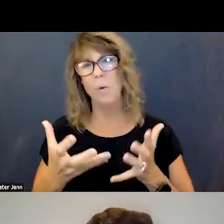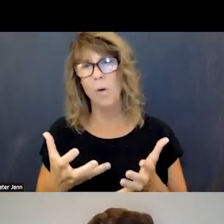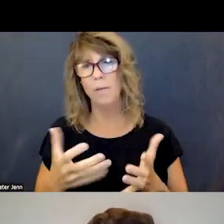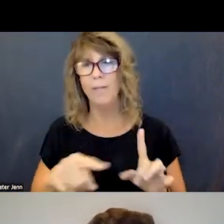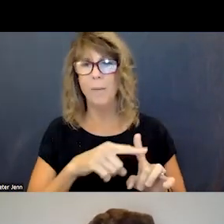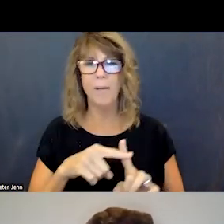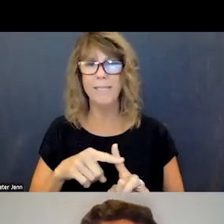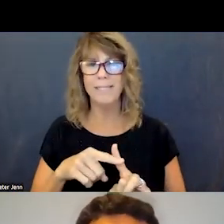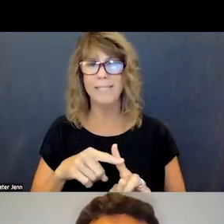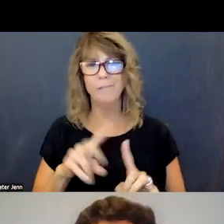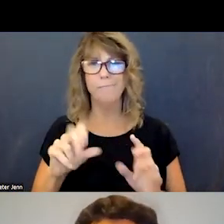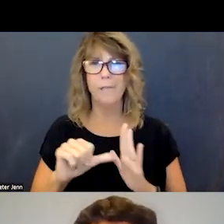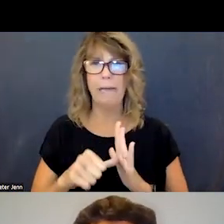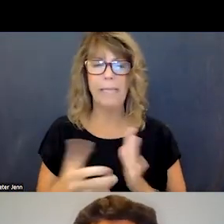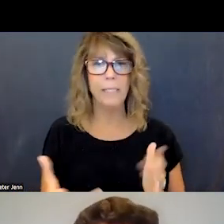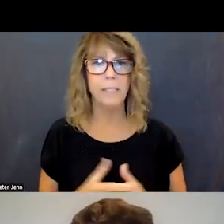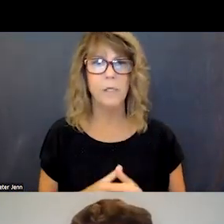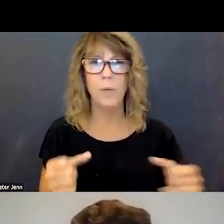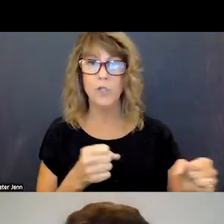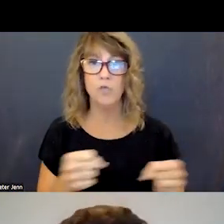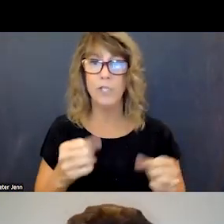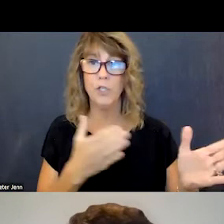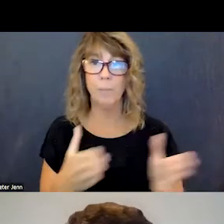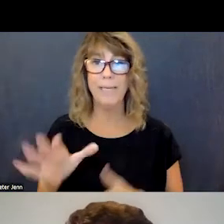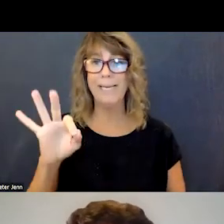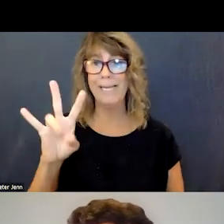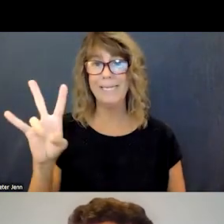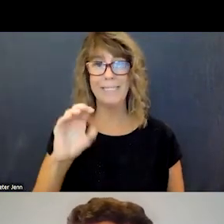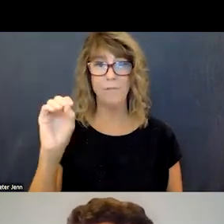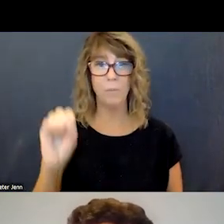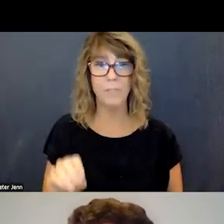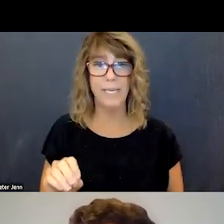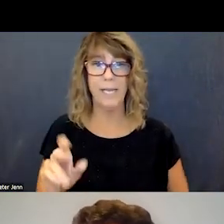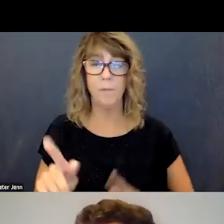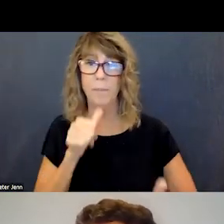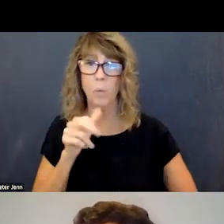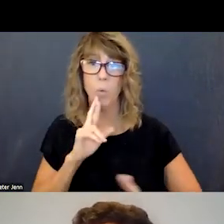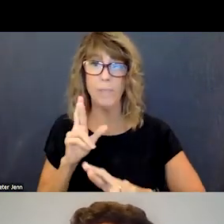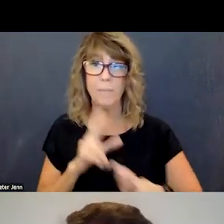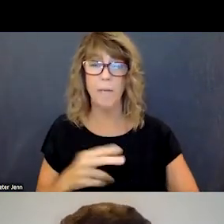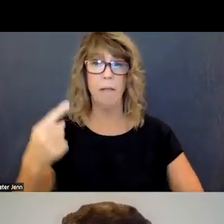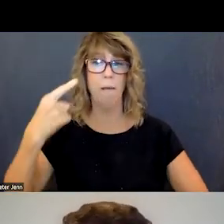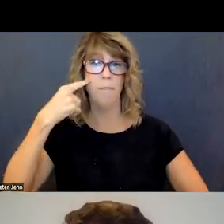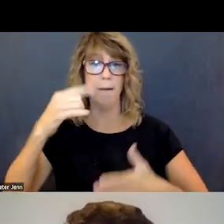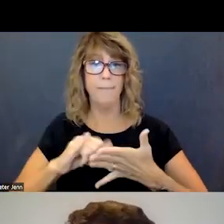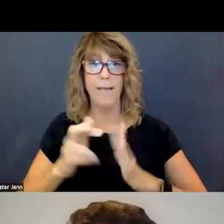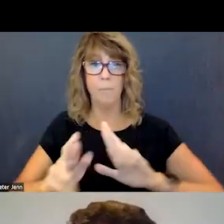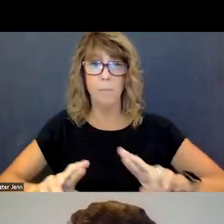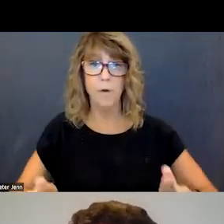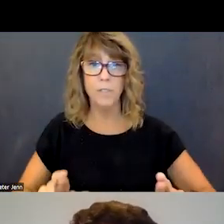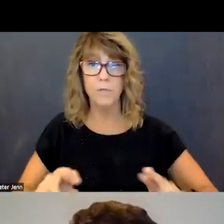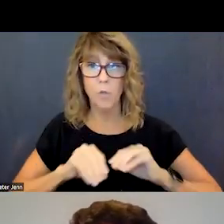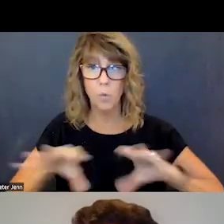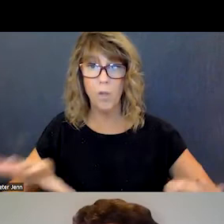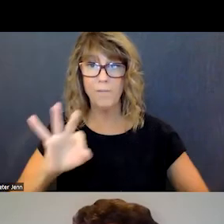result that we'd like to highlight in terms of strategic planning, 97% of the respondents thought that preparedness for the rollout of 988